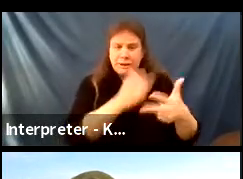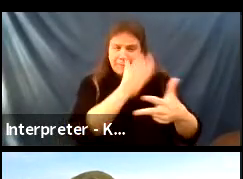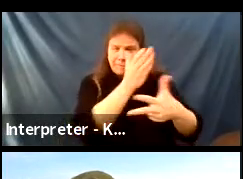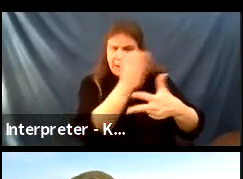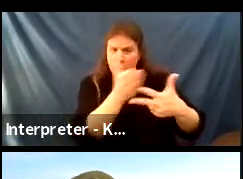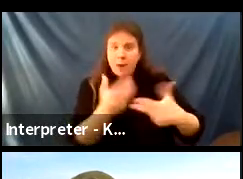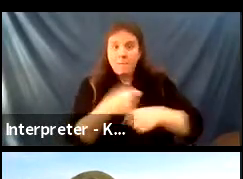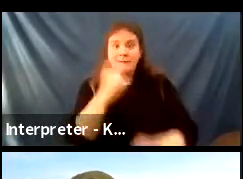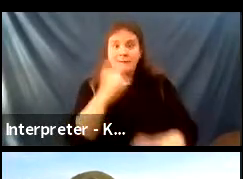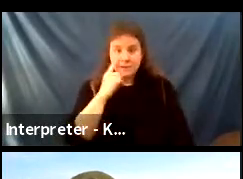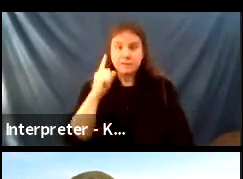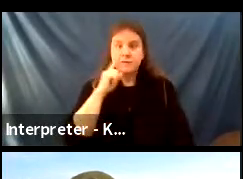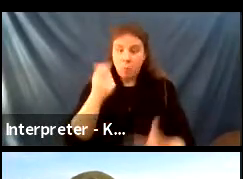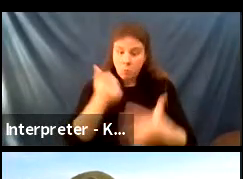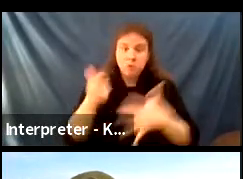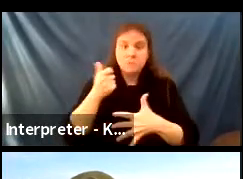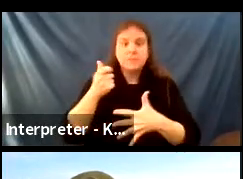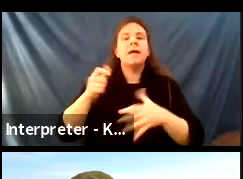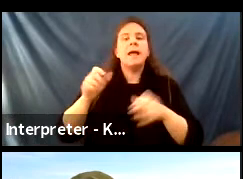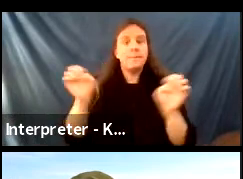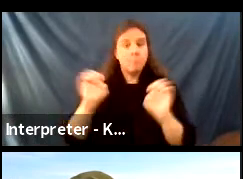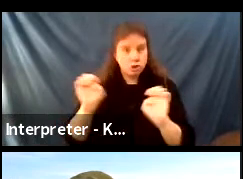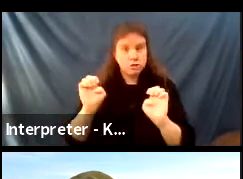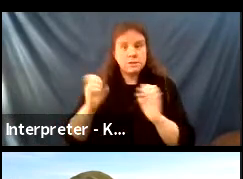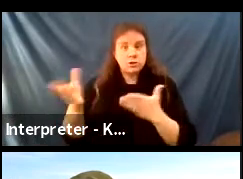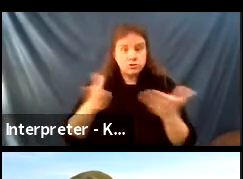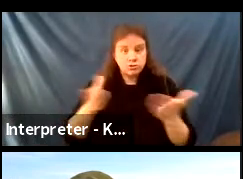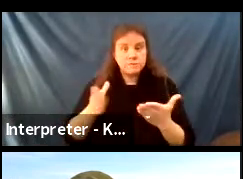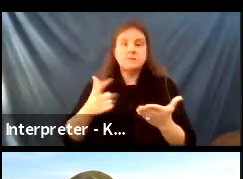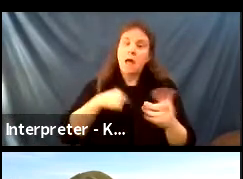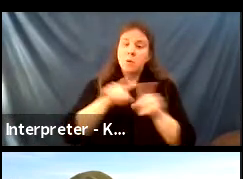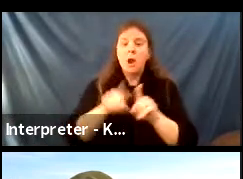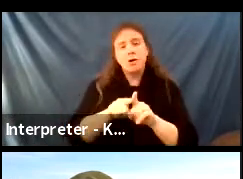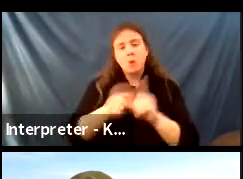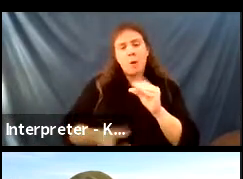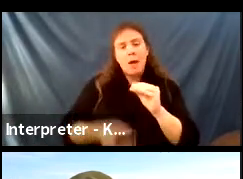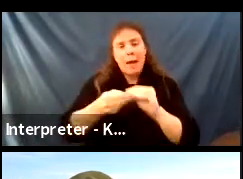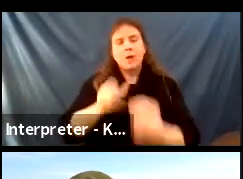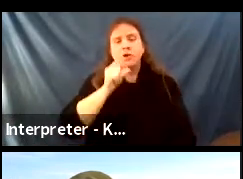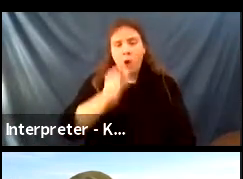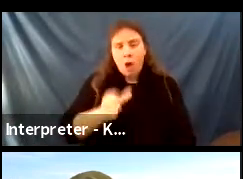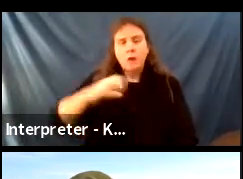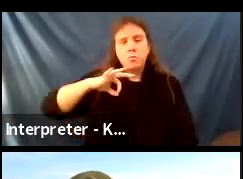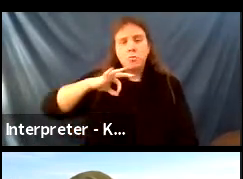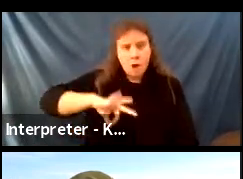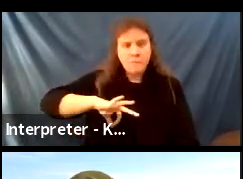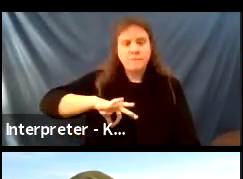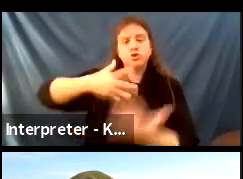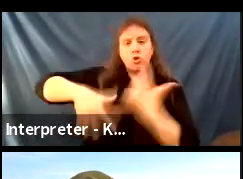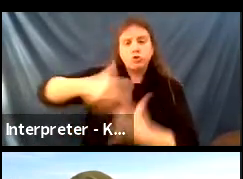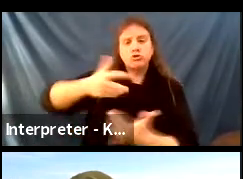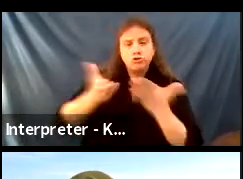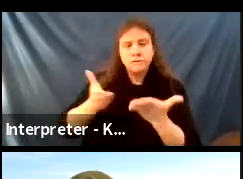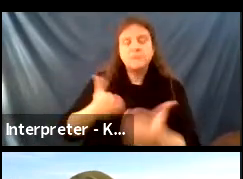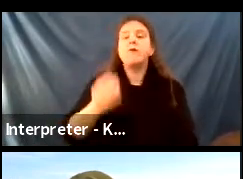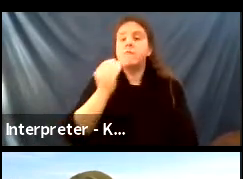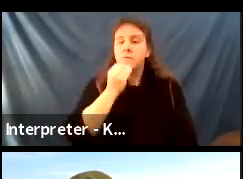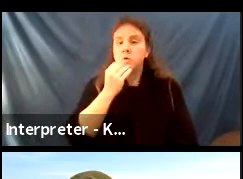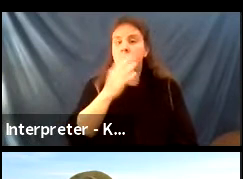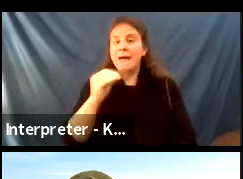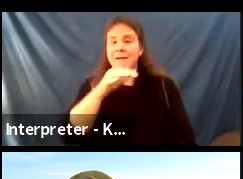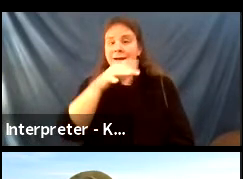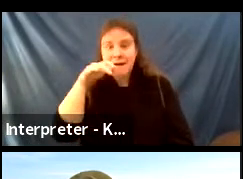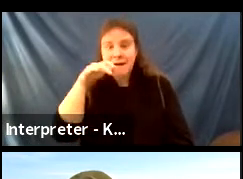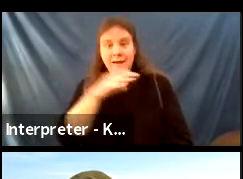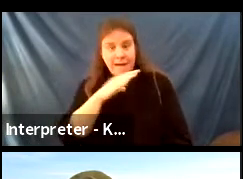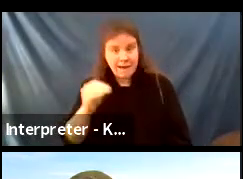prioritization. Emergency services, I would have a broader definition to include nonprofit social services, food and ag, and education,